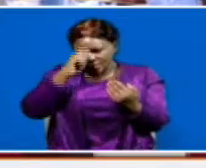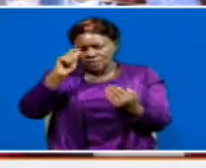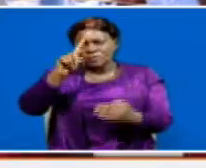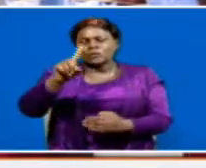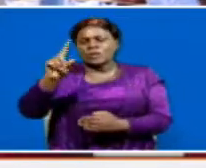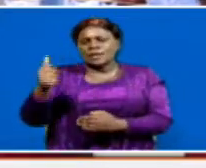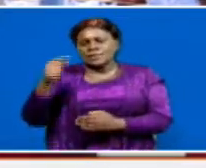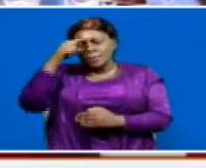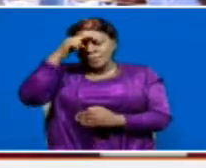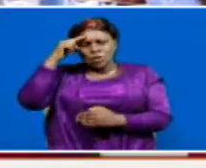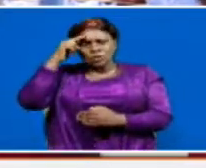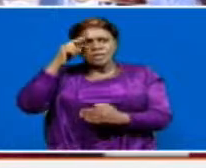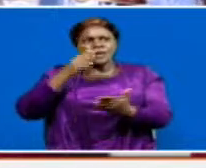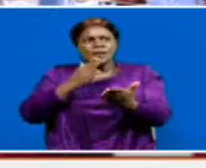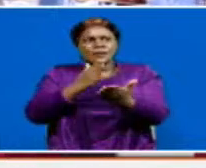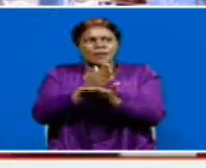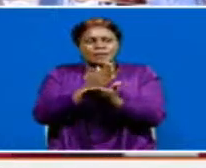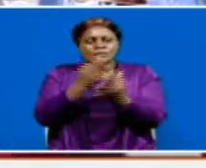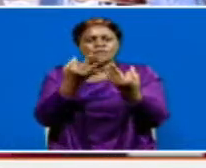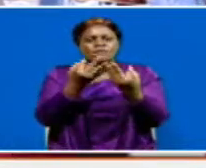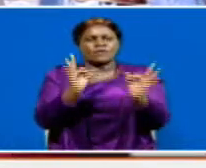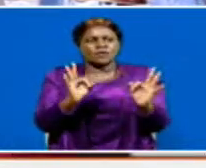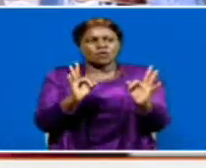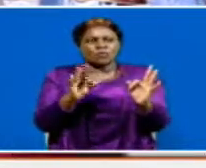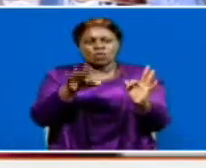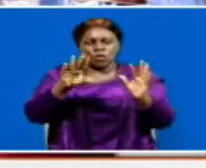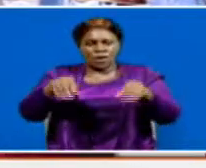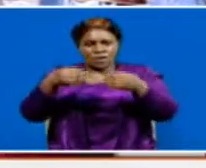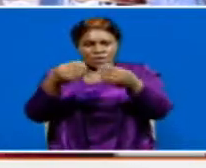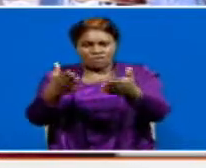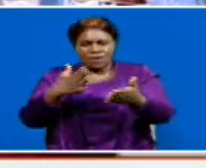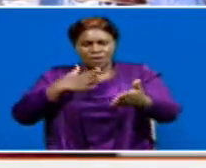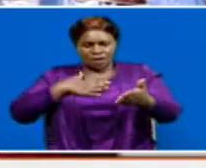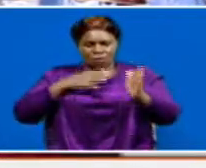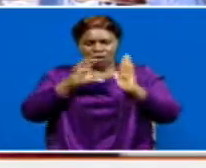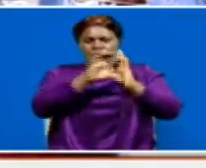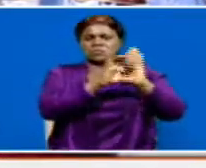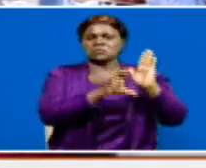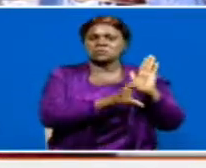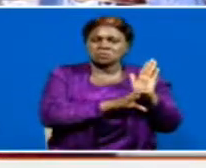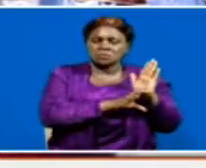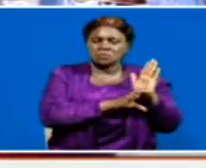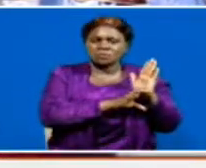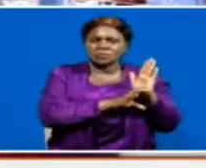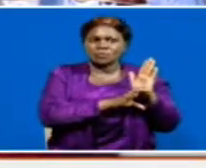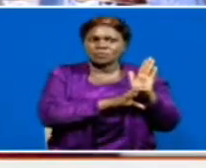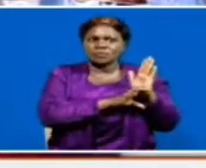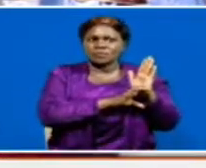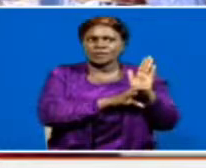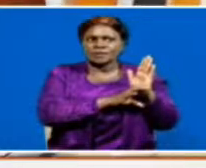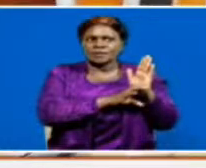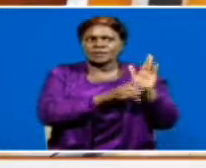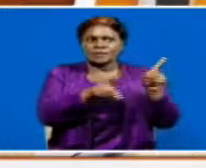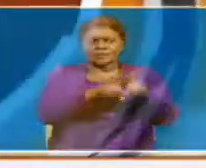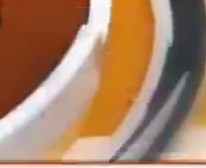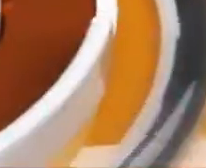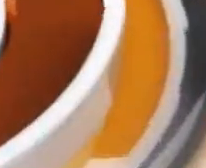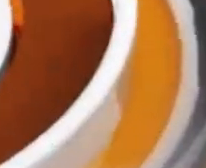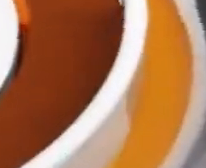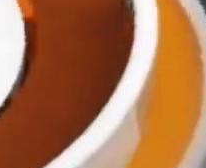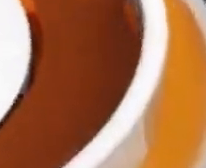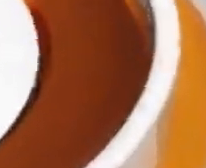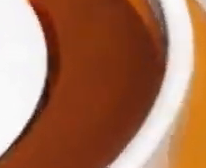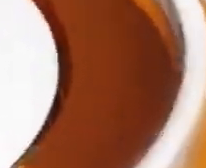Because the rights and the fundamental freedoms which we have been given in our constitution deserve to be respected.